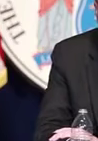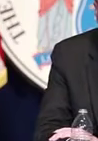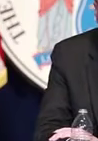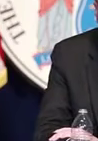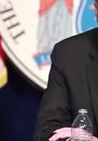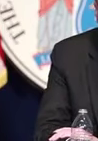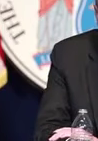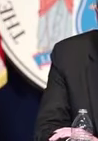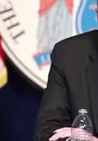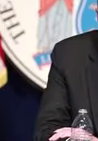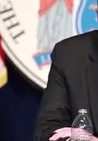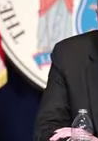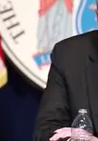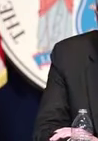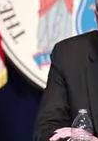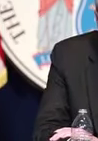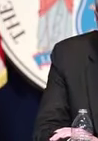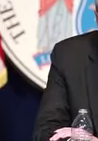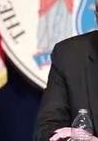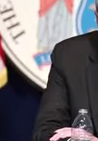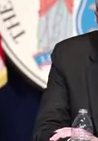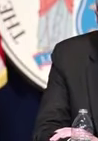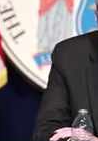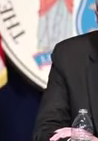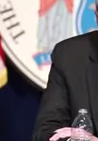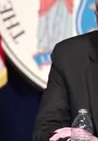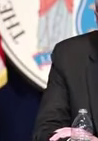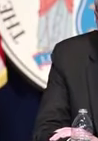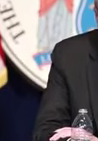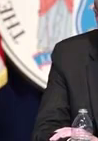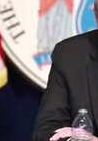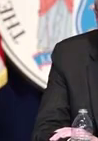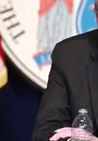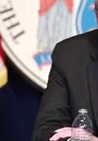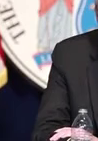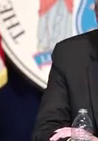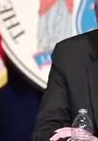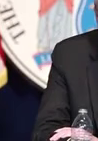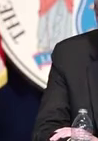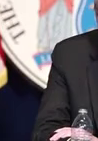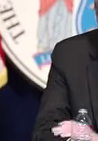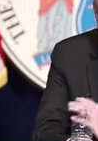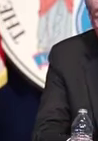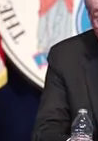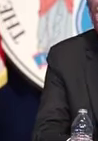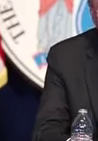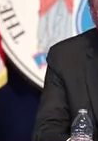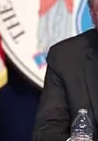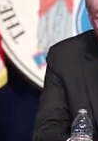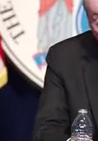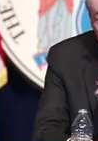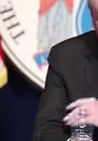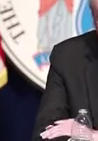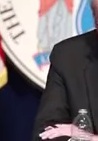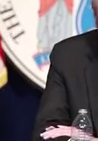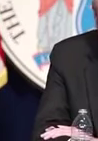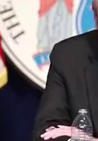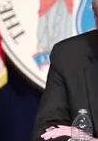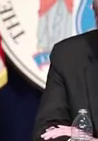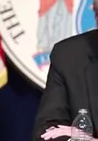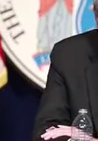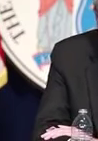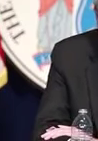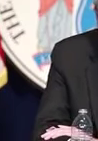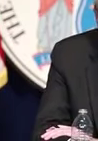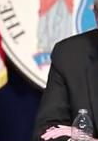passed since we last gathered. On February 10th, 1984, the Reverend Dr. W. Lewis McDowell, there